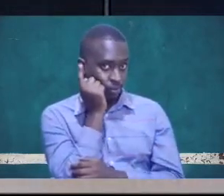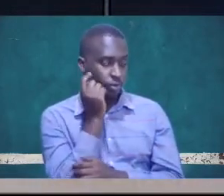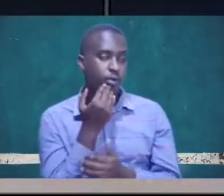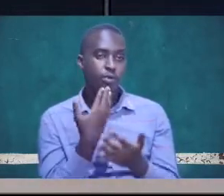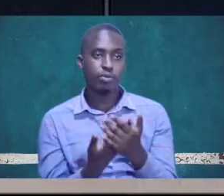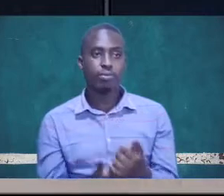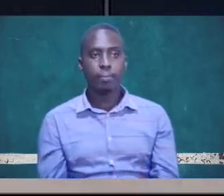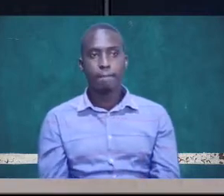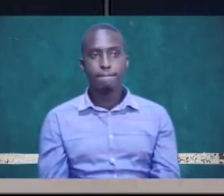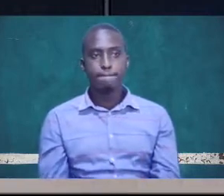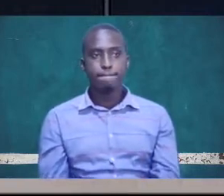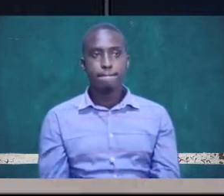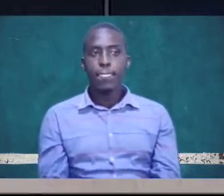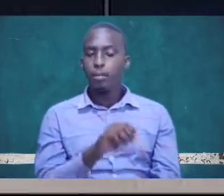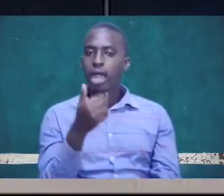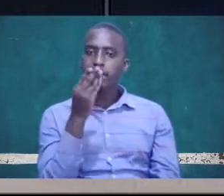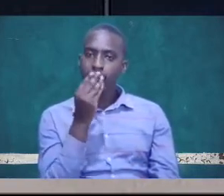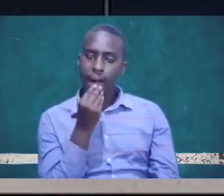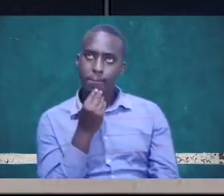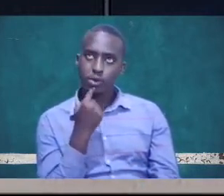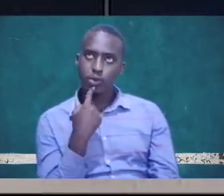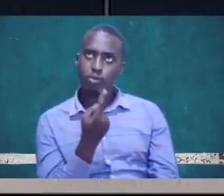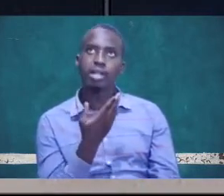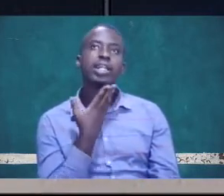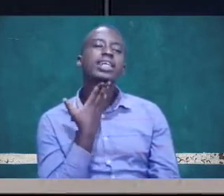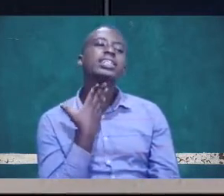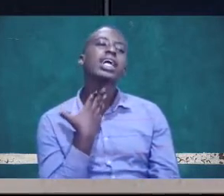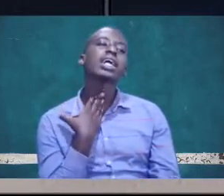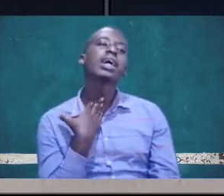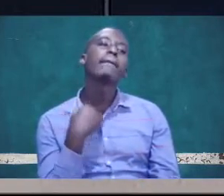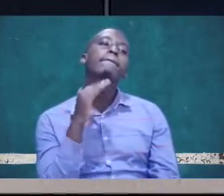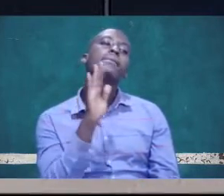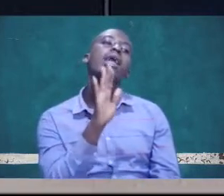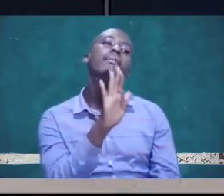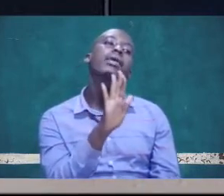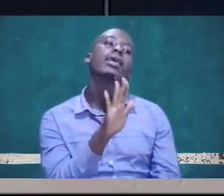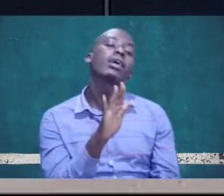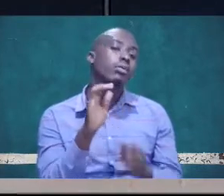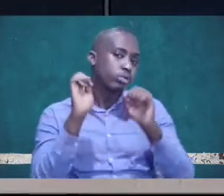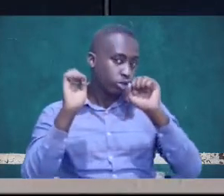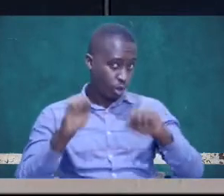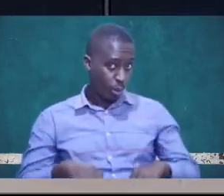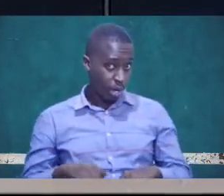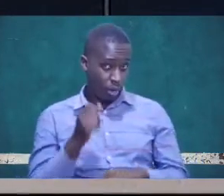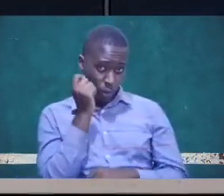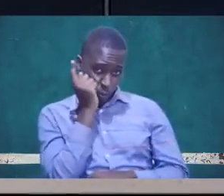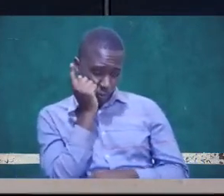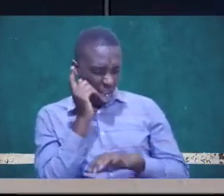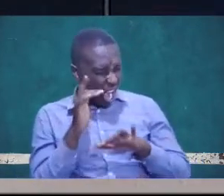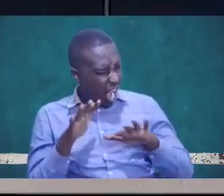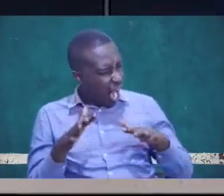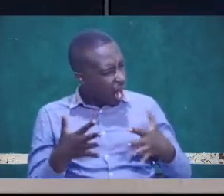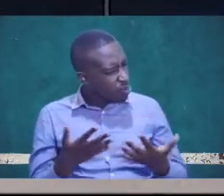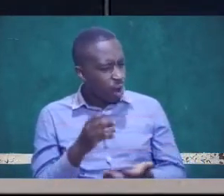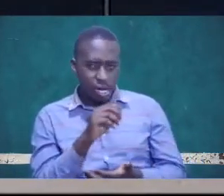Good. In other words, I want you to just to be able to understand even how